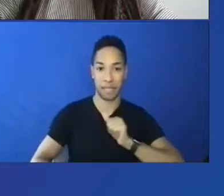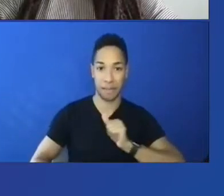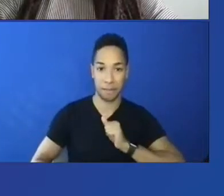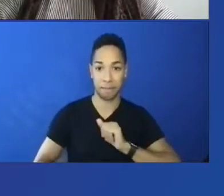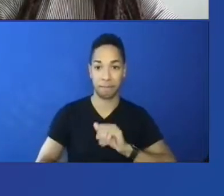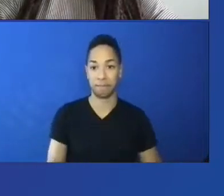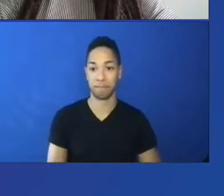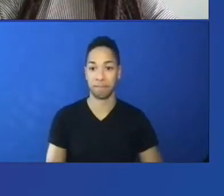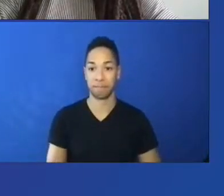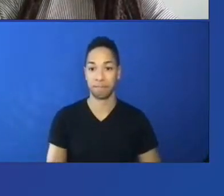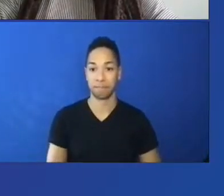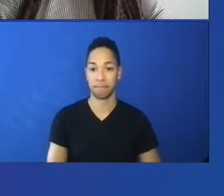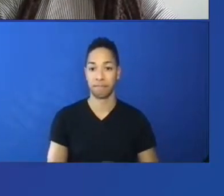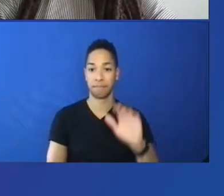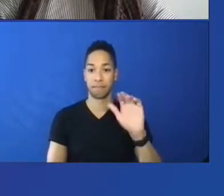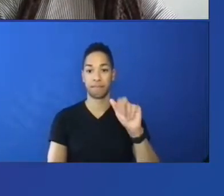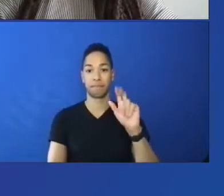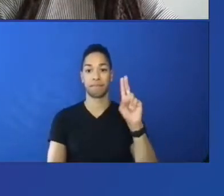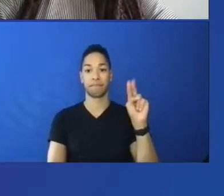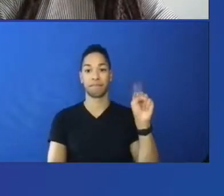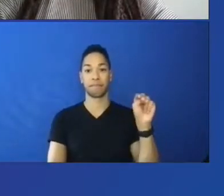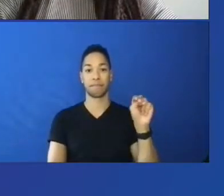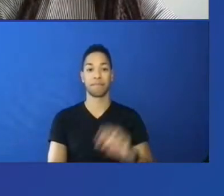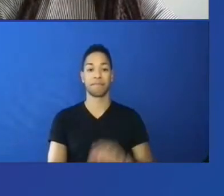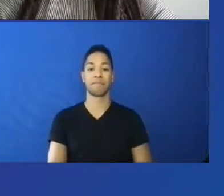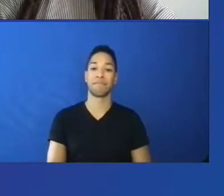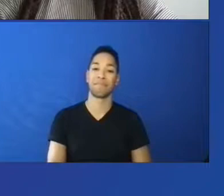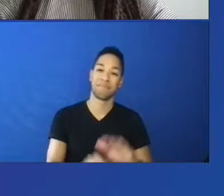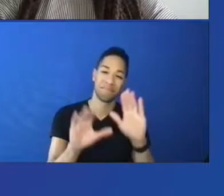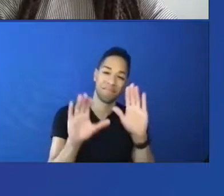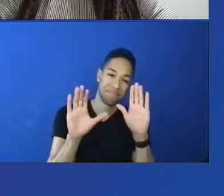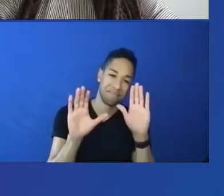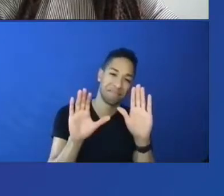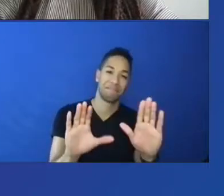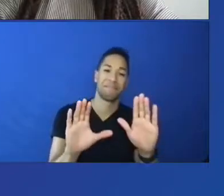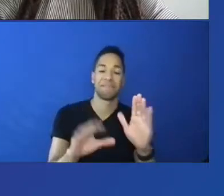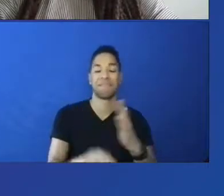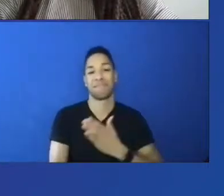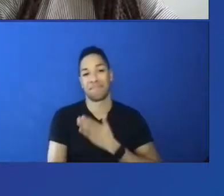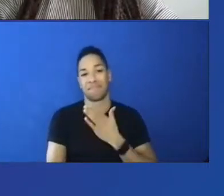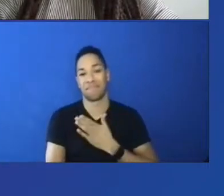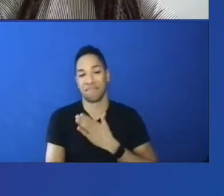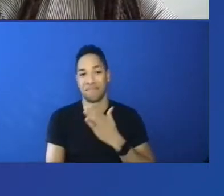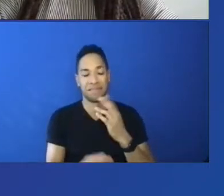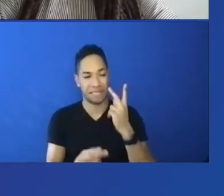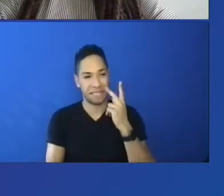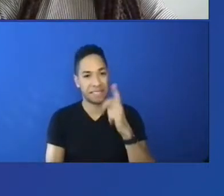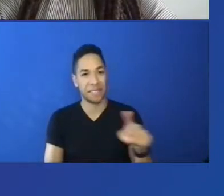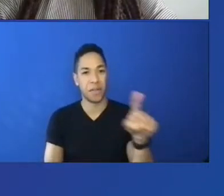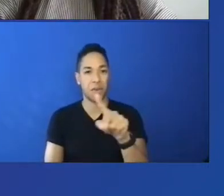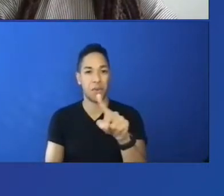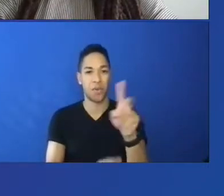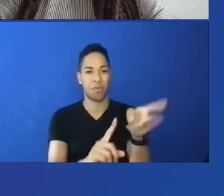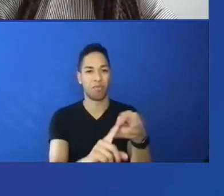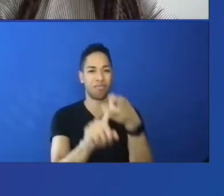That's wonderful. It's so great to hear from you all that you came to your role